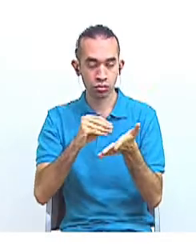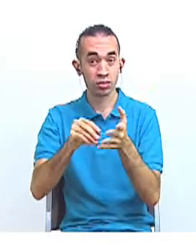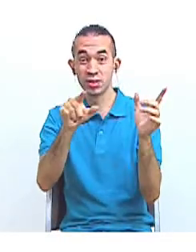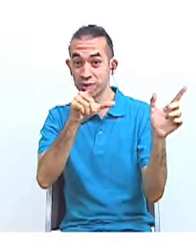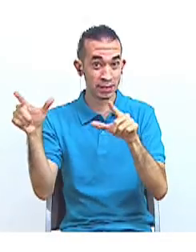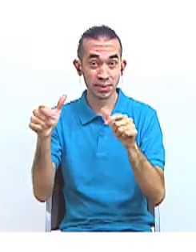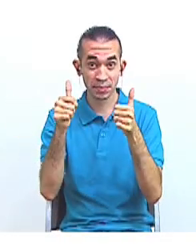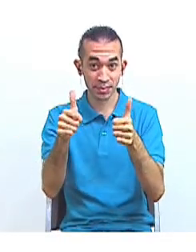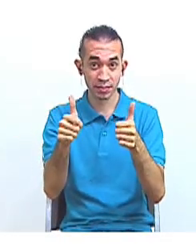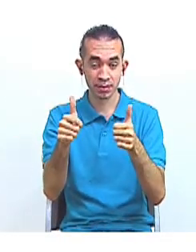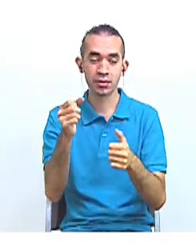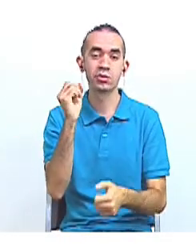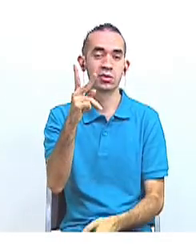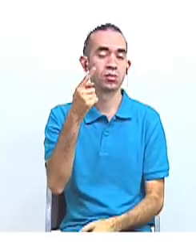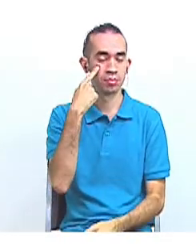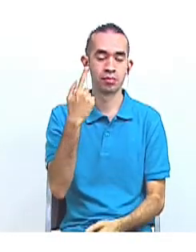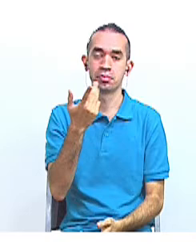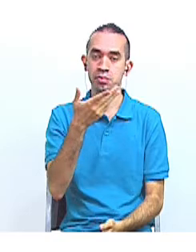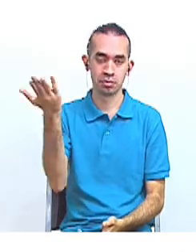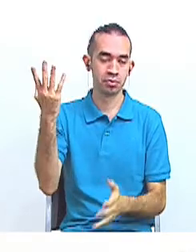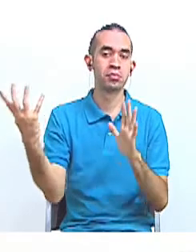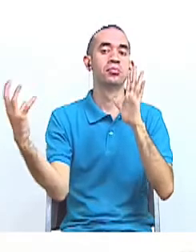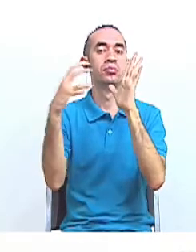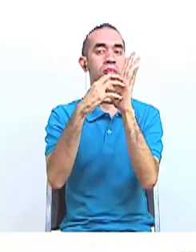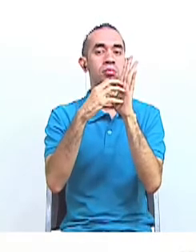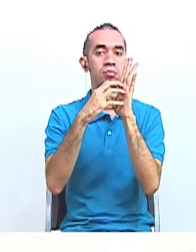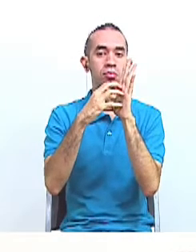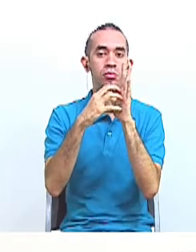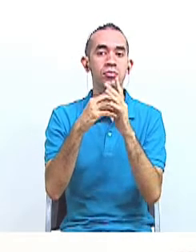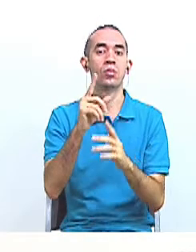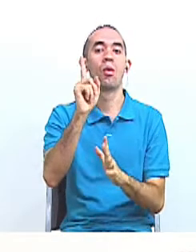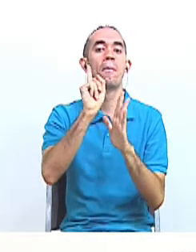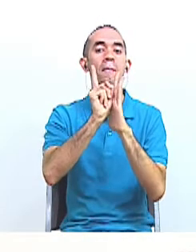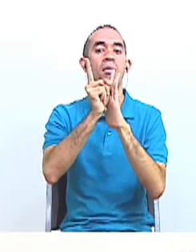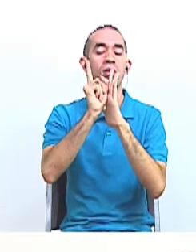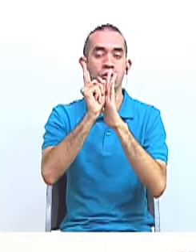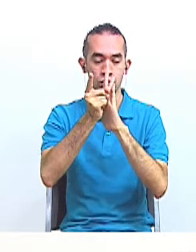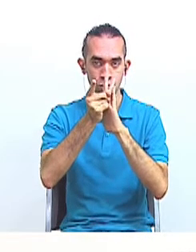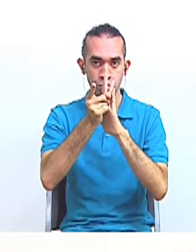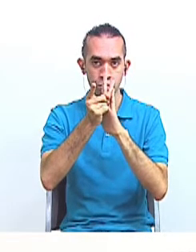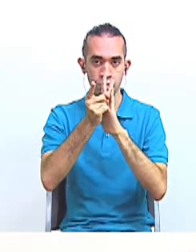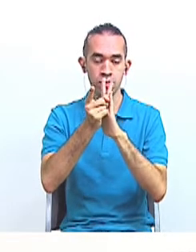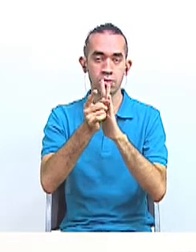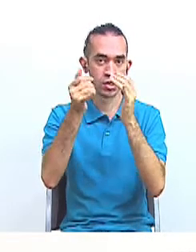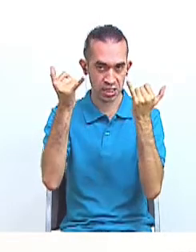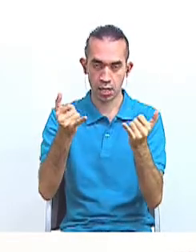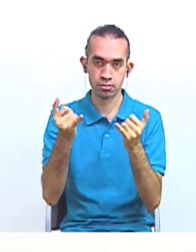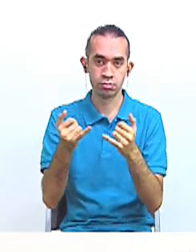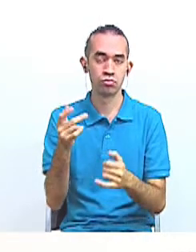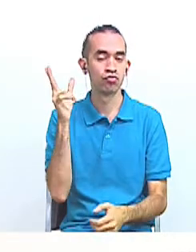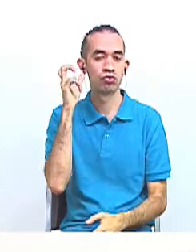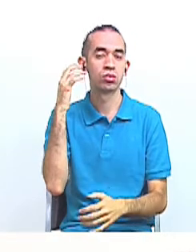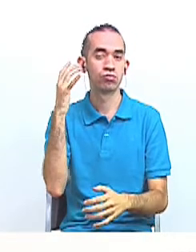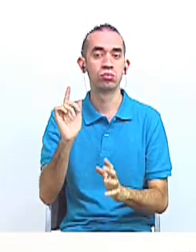ready? Okay, let's see the text, and you will have 1 minute starting now.